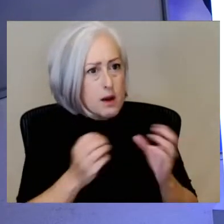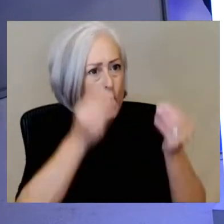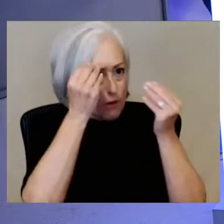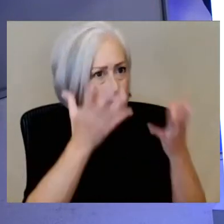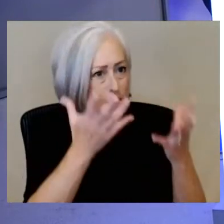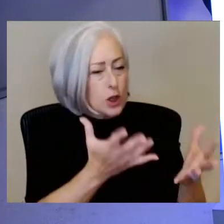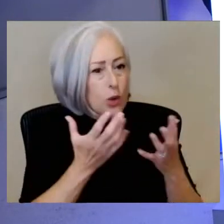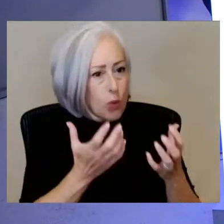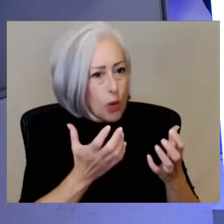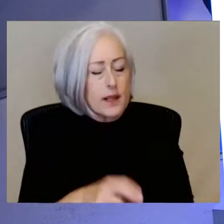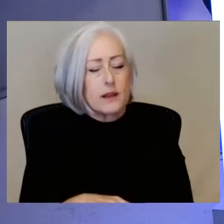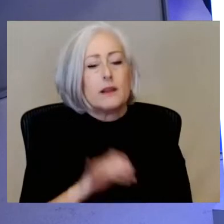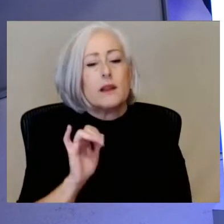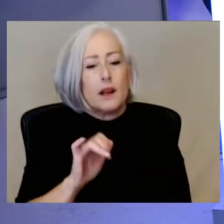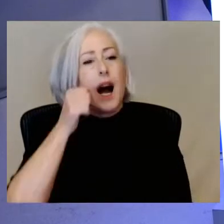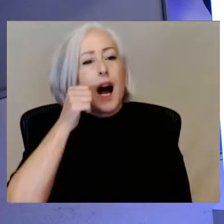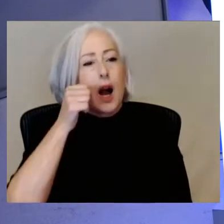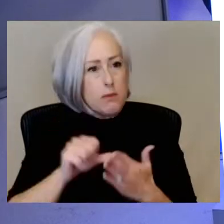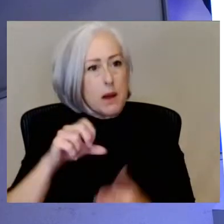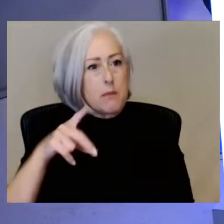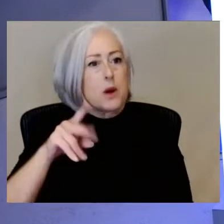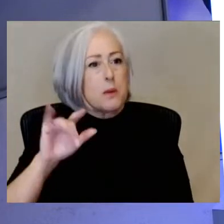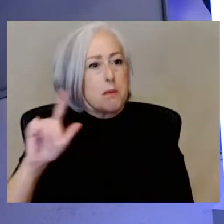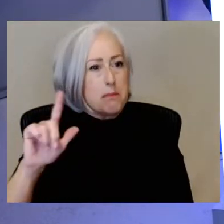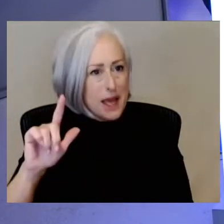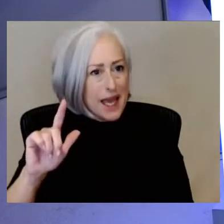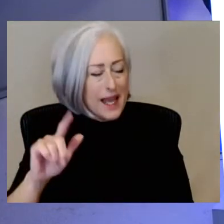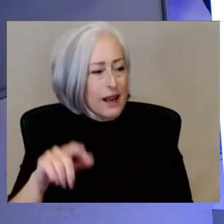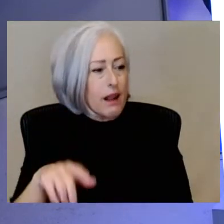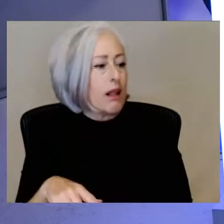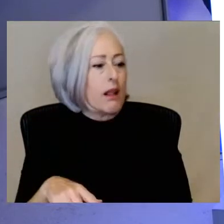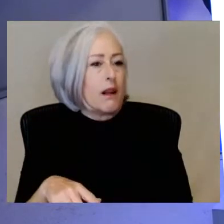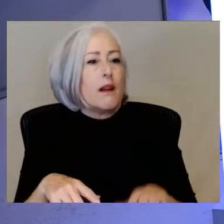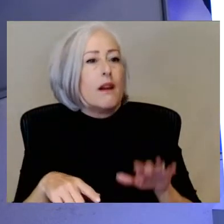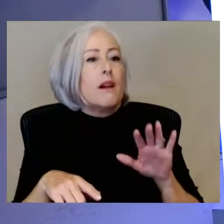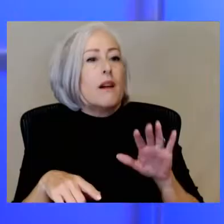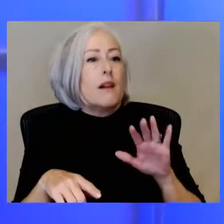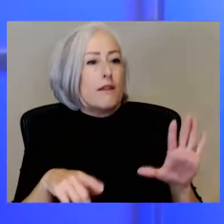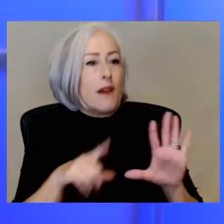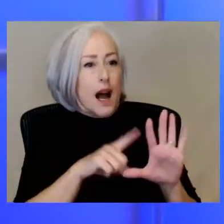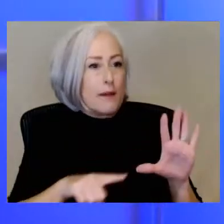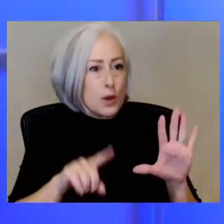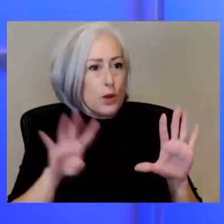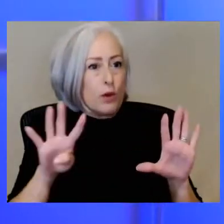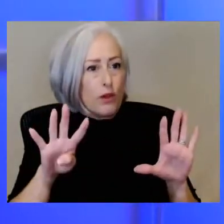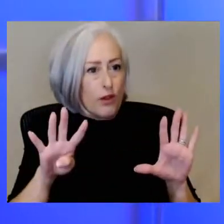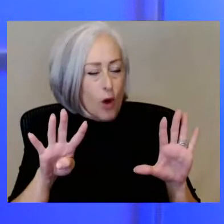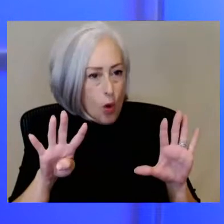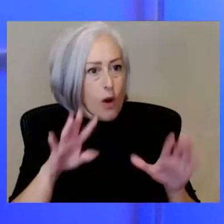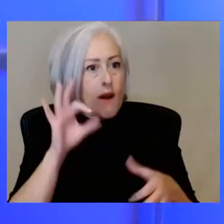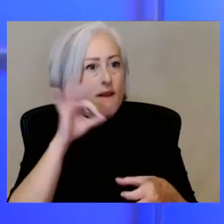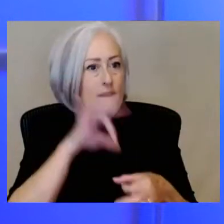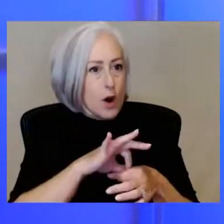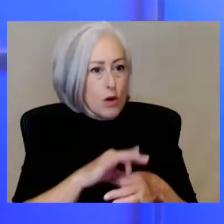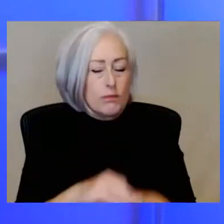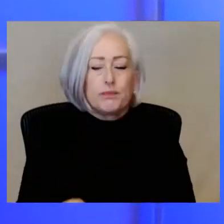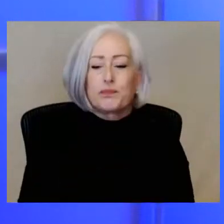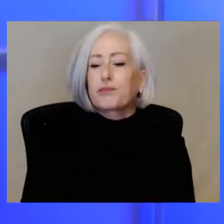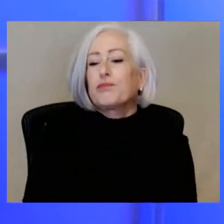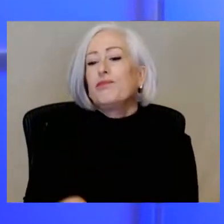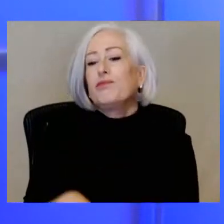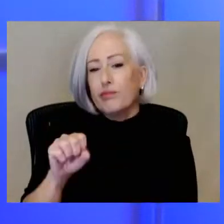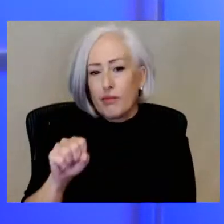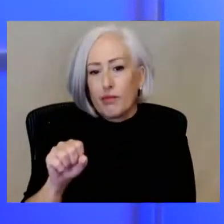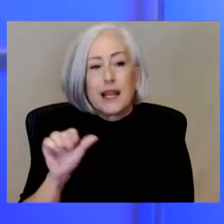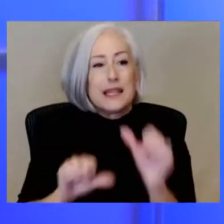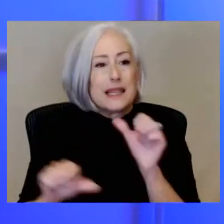for Adhd was like a 5-4 vote. I mean, it was a split vote. Well, yeah, so the scientists generally said they